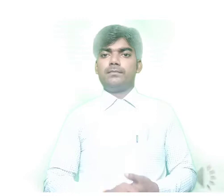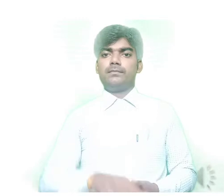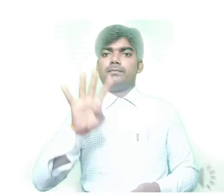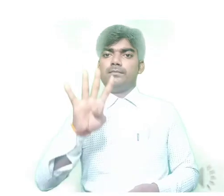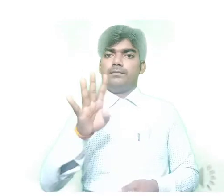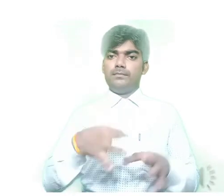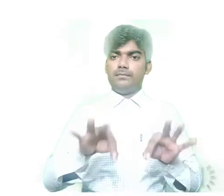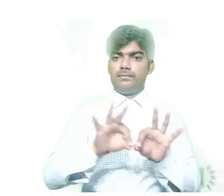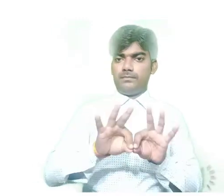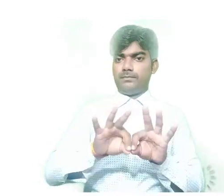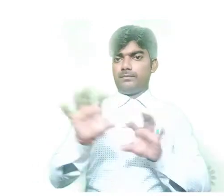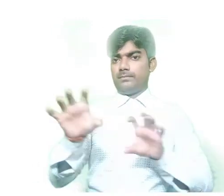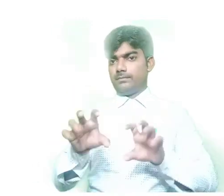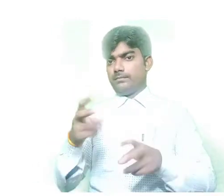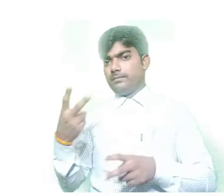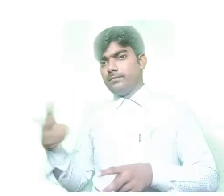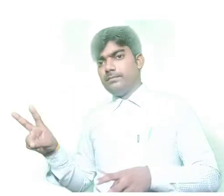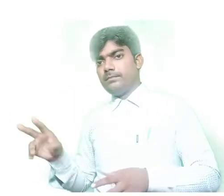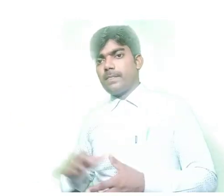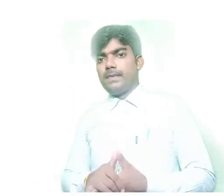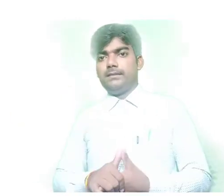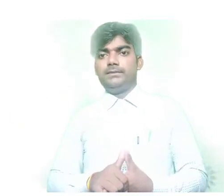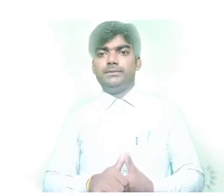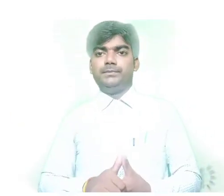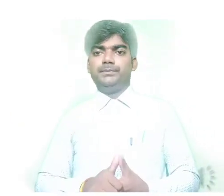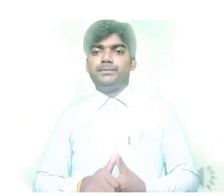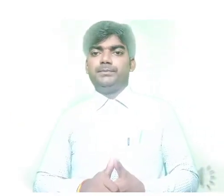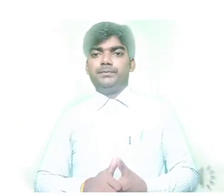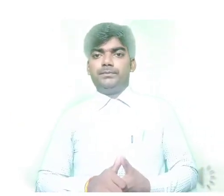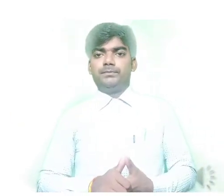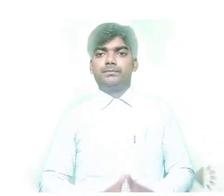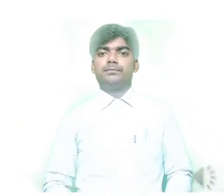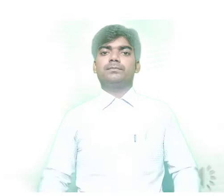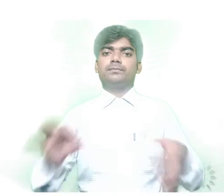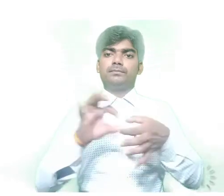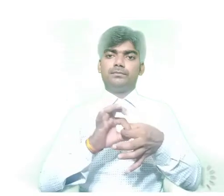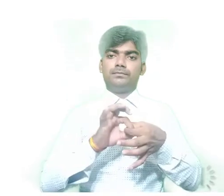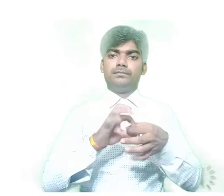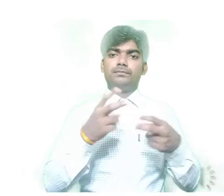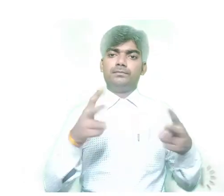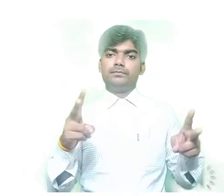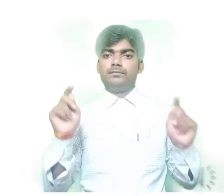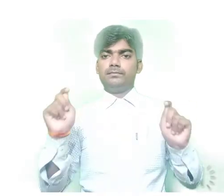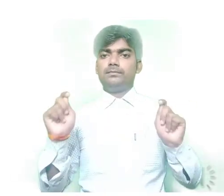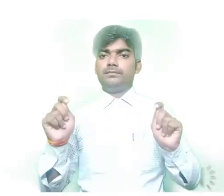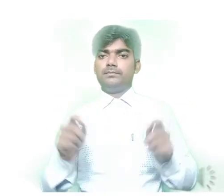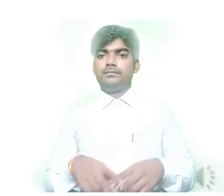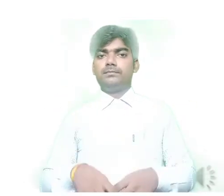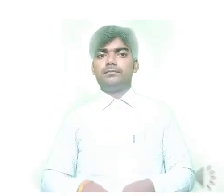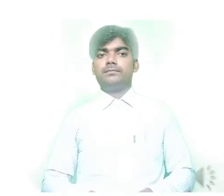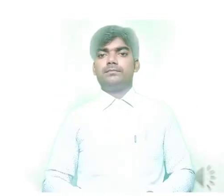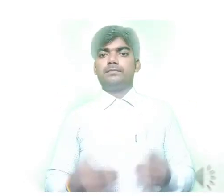Apart from the four main parts, there are some other parts of a computer which can be attached to it for the